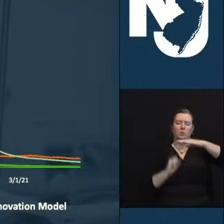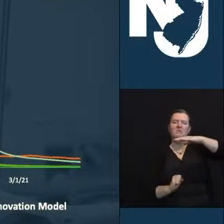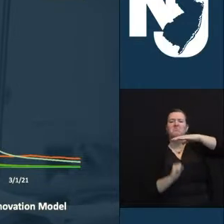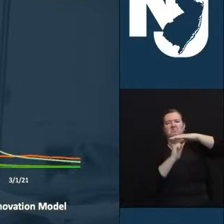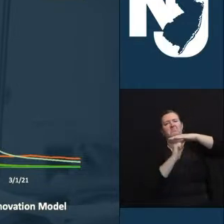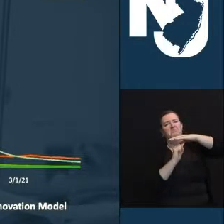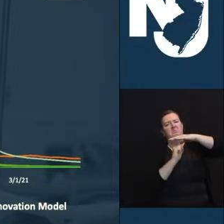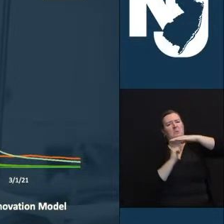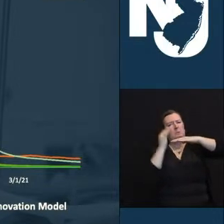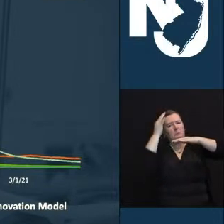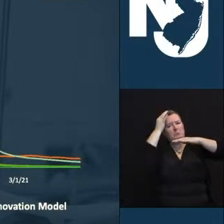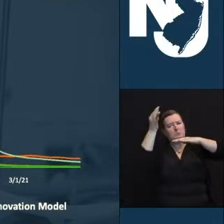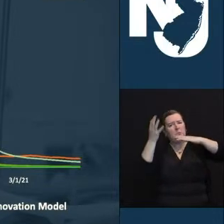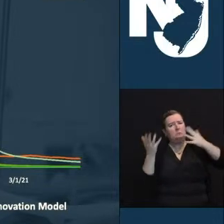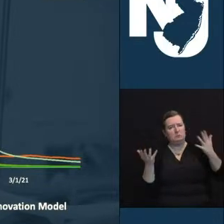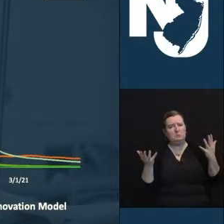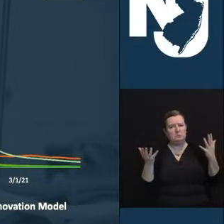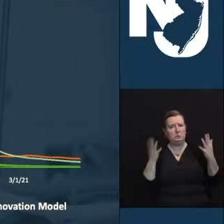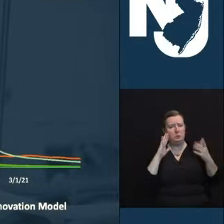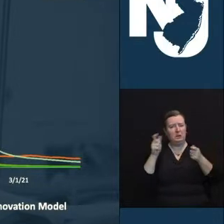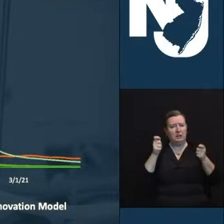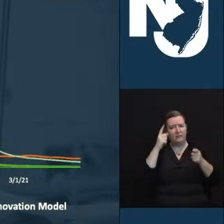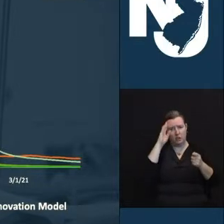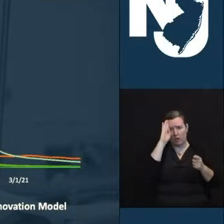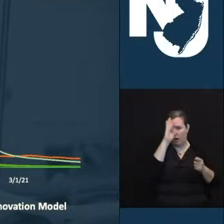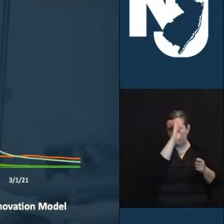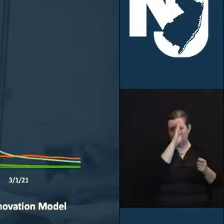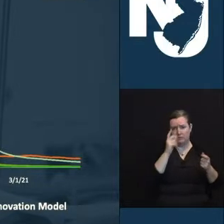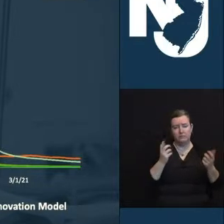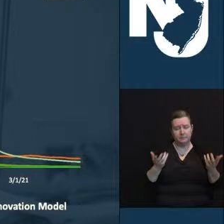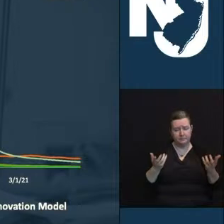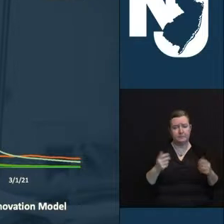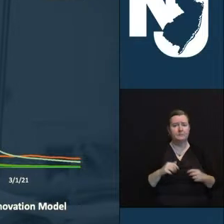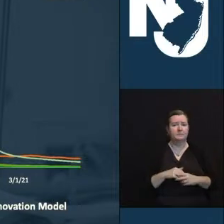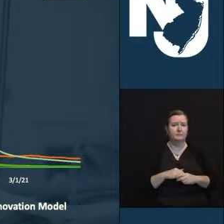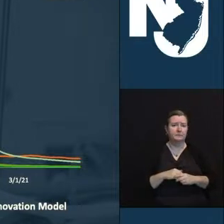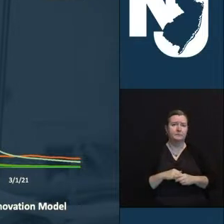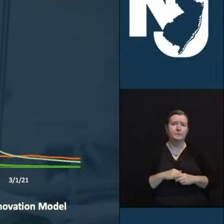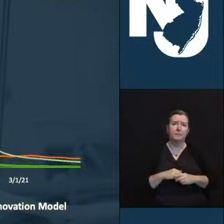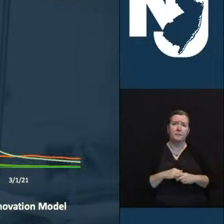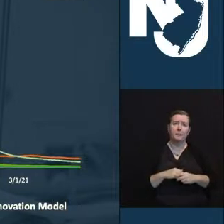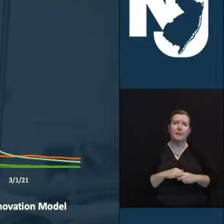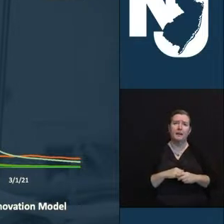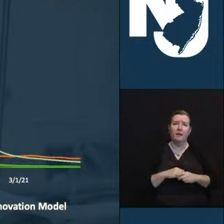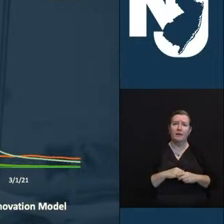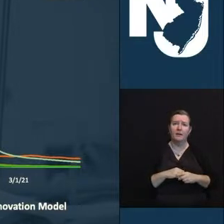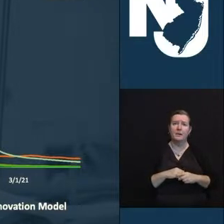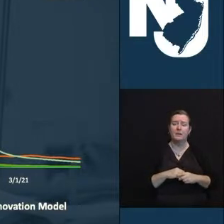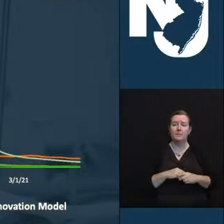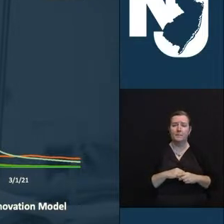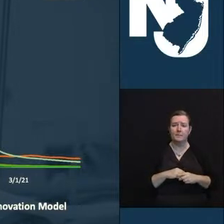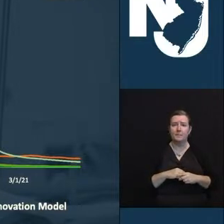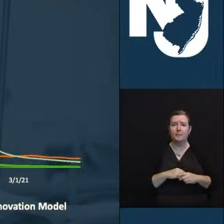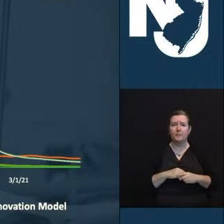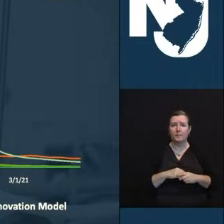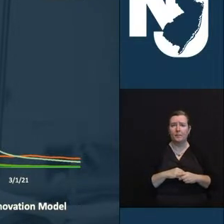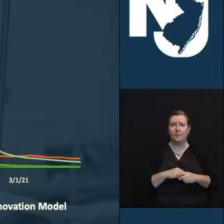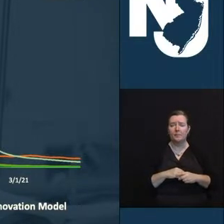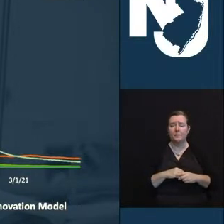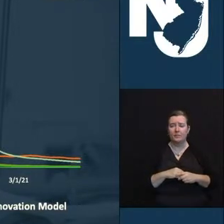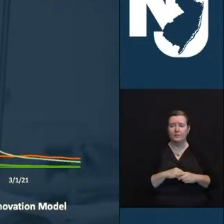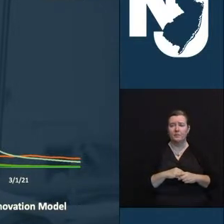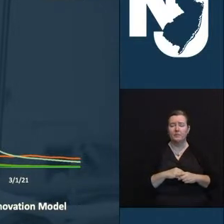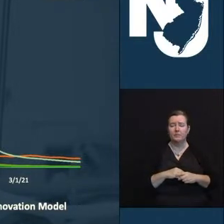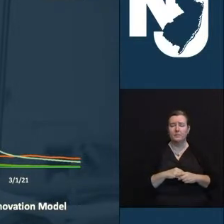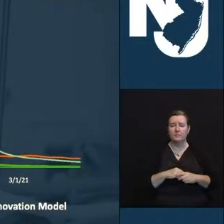6,333 on January 14th, which is the Department of Health's model, and 5,752 on January 31st under